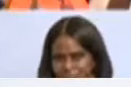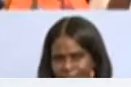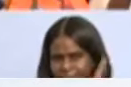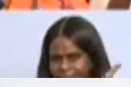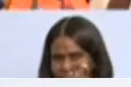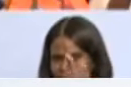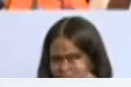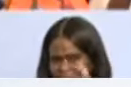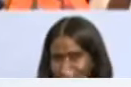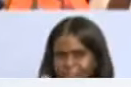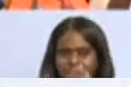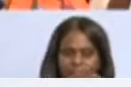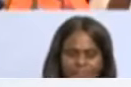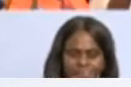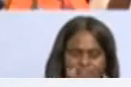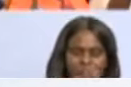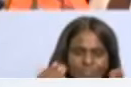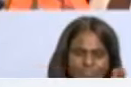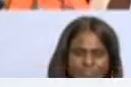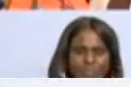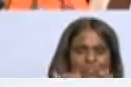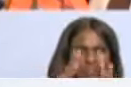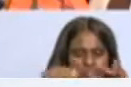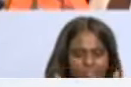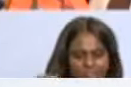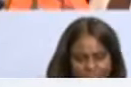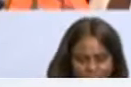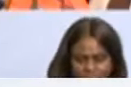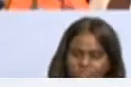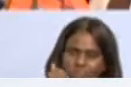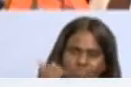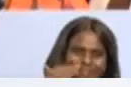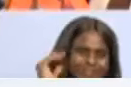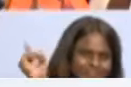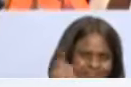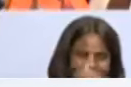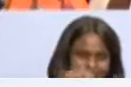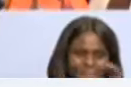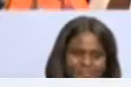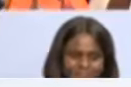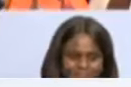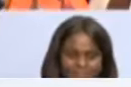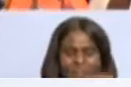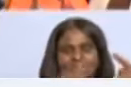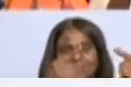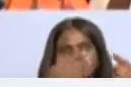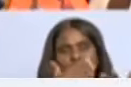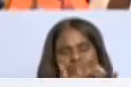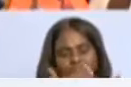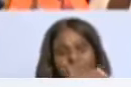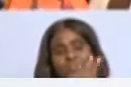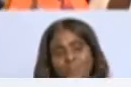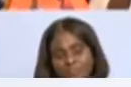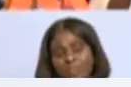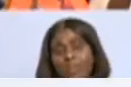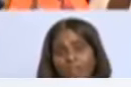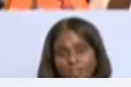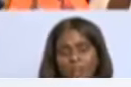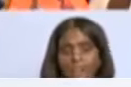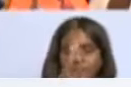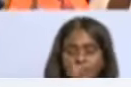110 new chief's palaces across the country. Good progress has been made so far, Madam